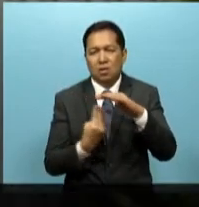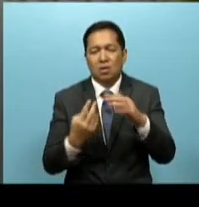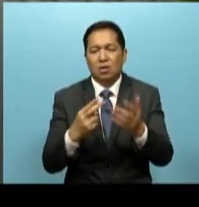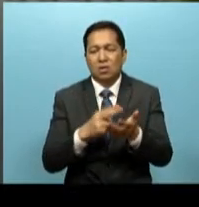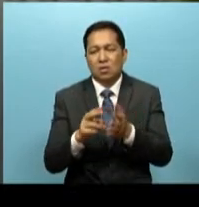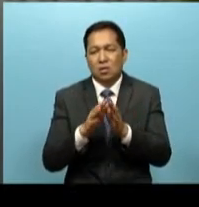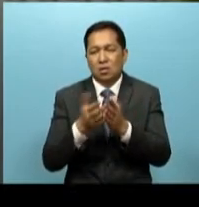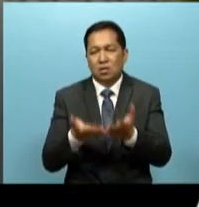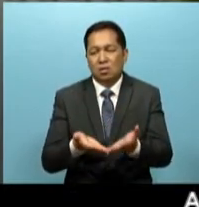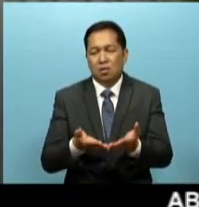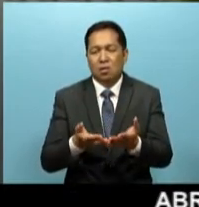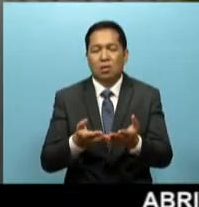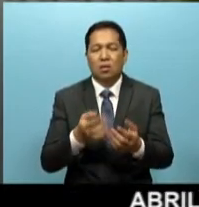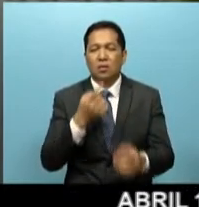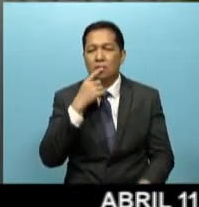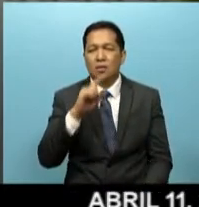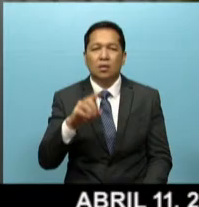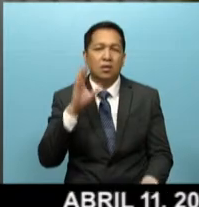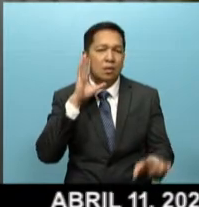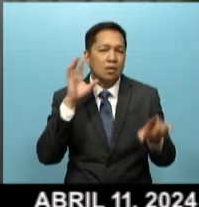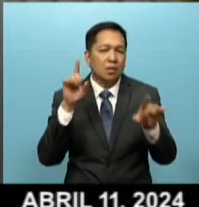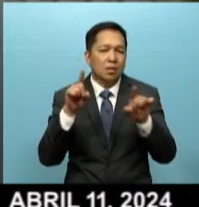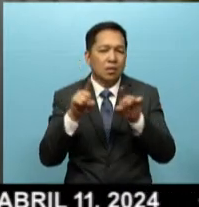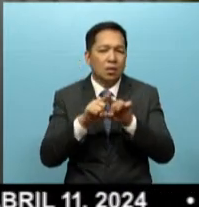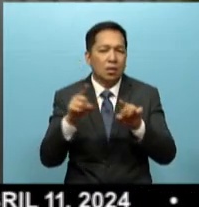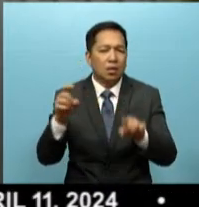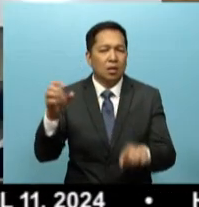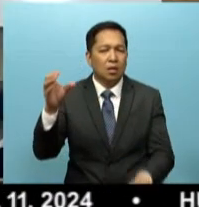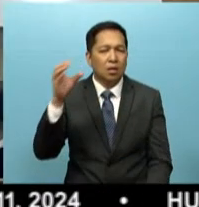Sister Frendel Ferreran shares further details.